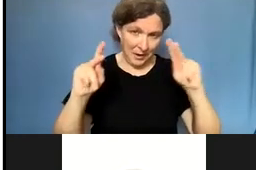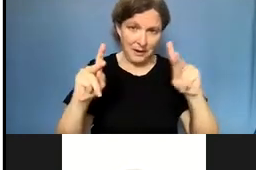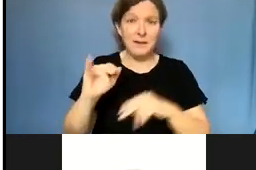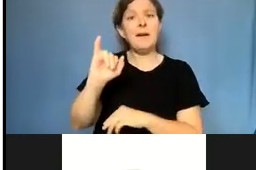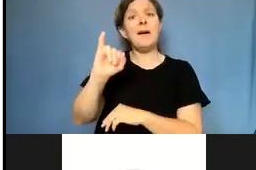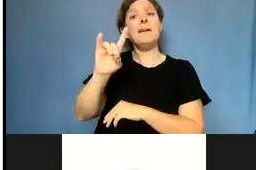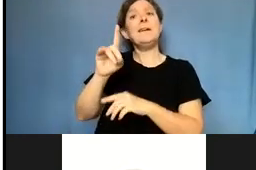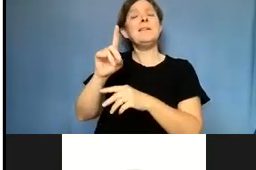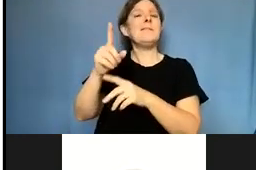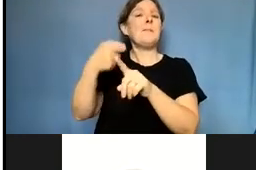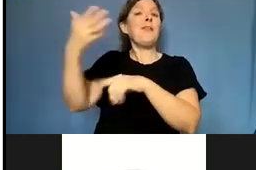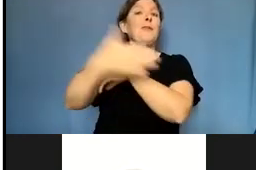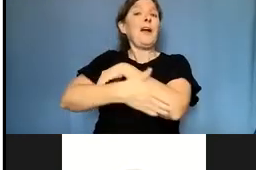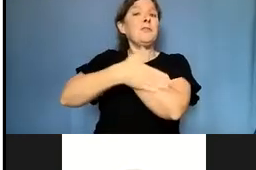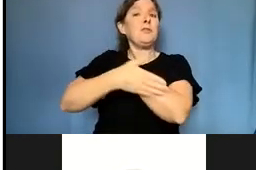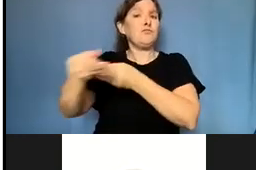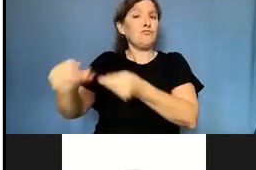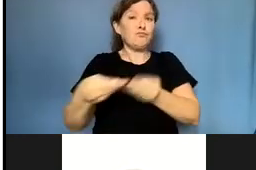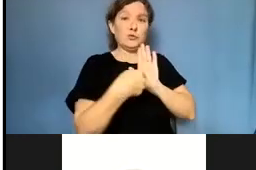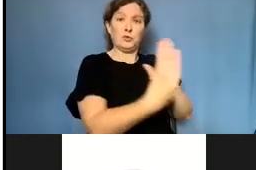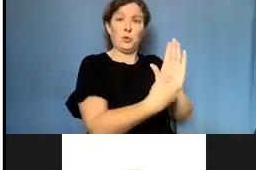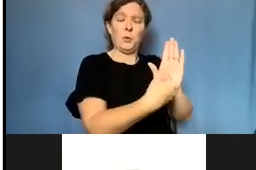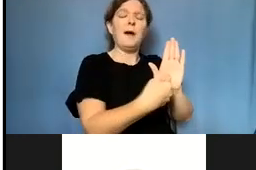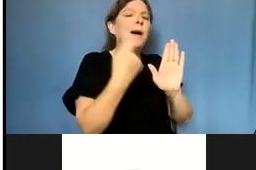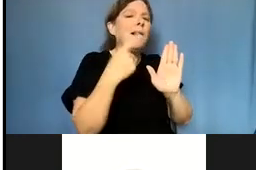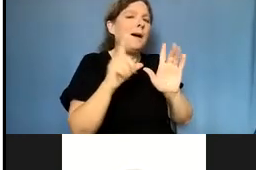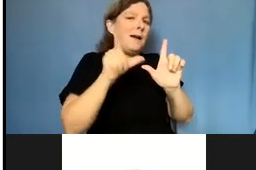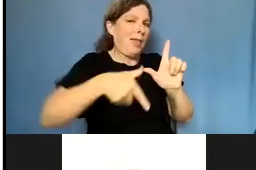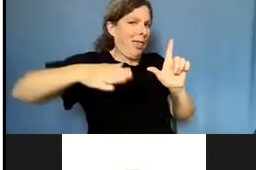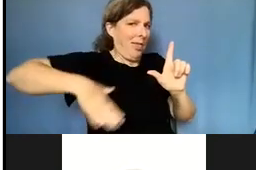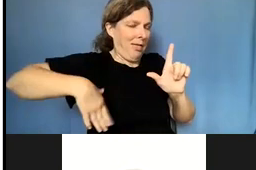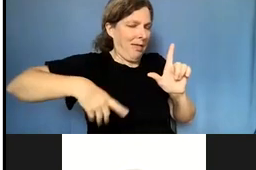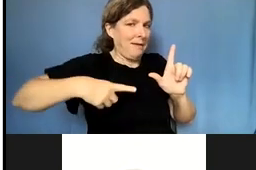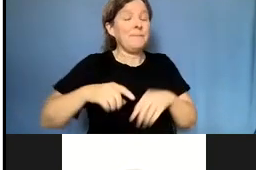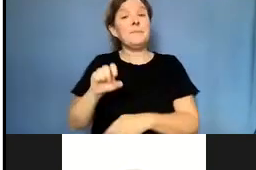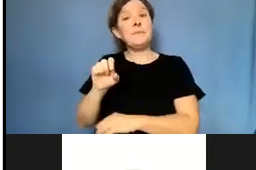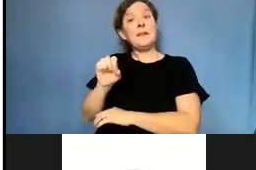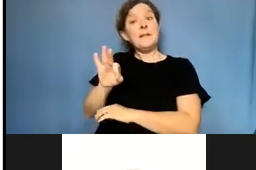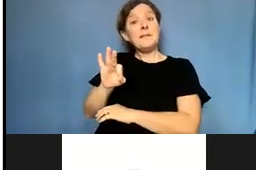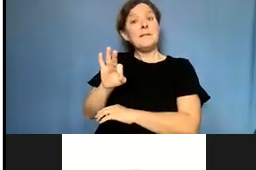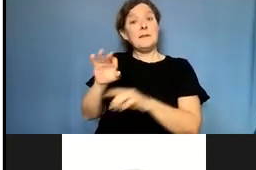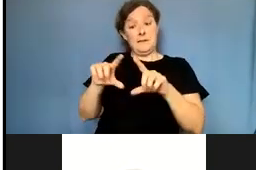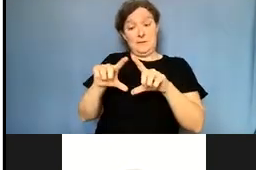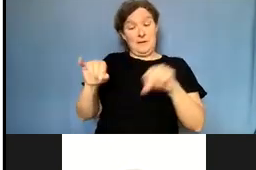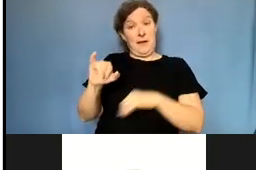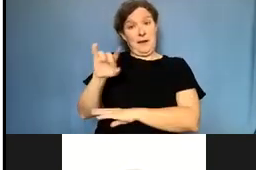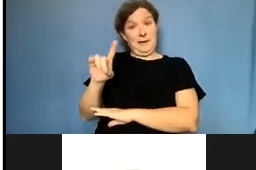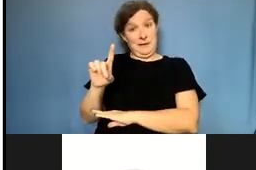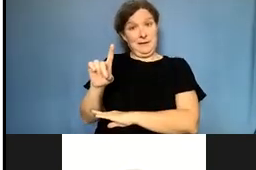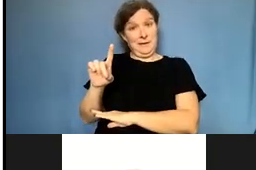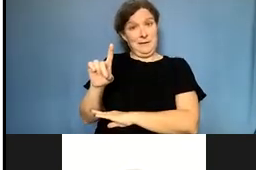issued outside Canada if it is not expired. If it was issued